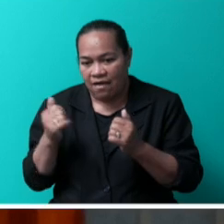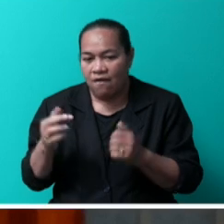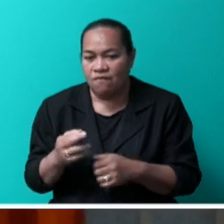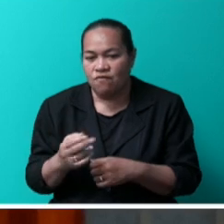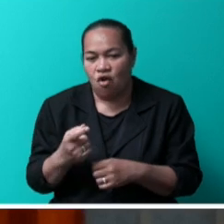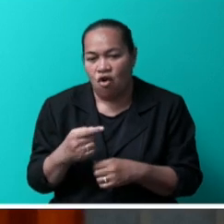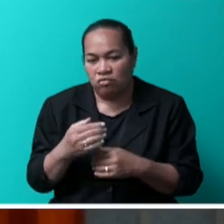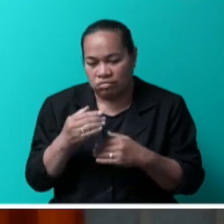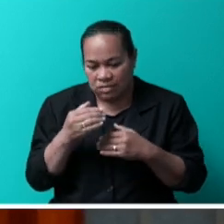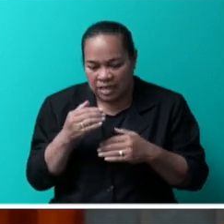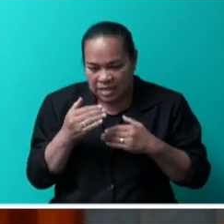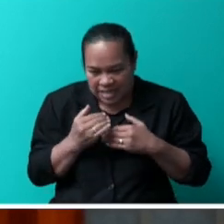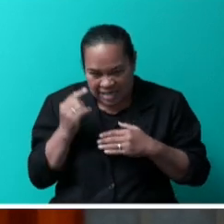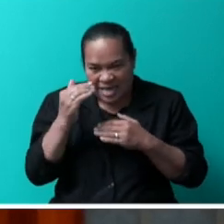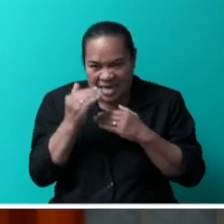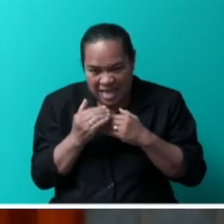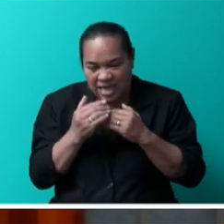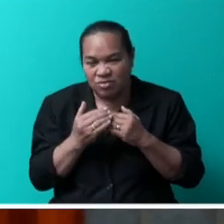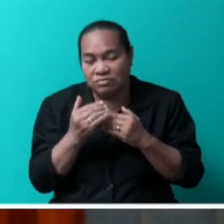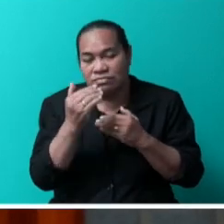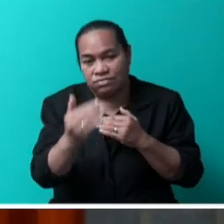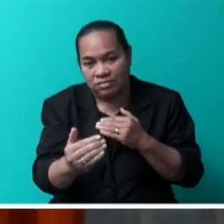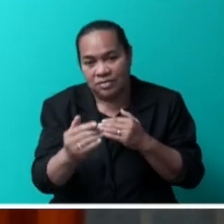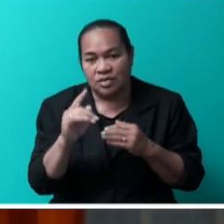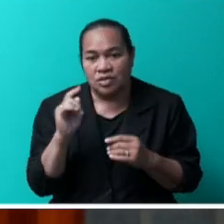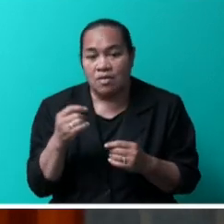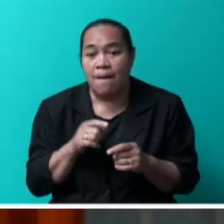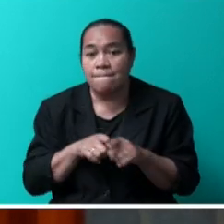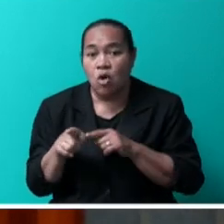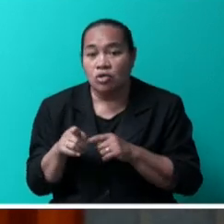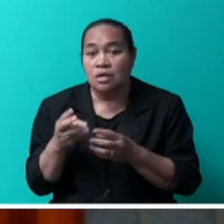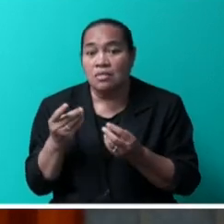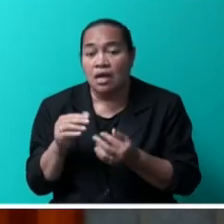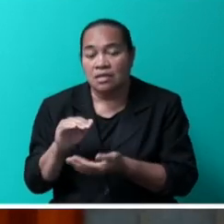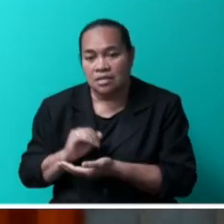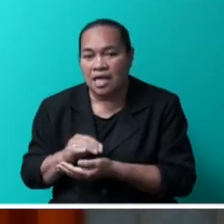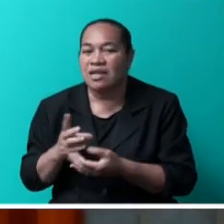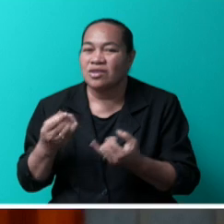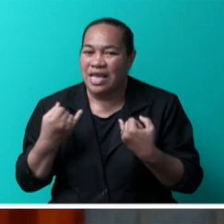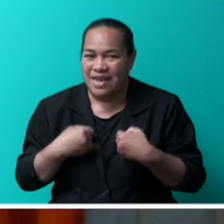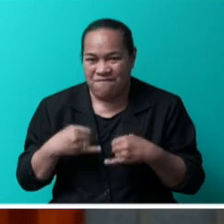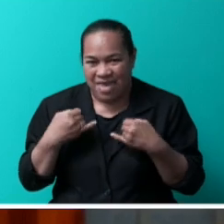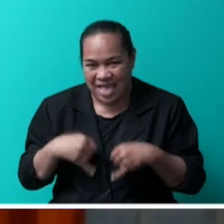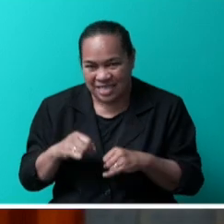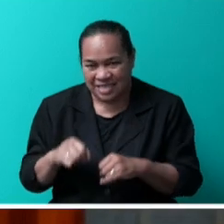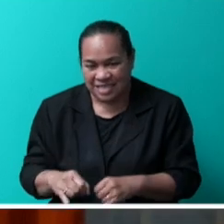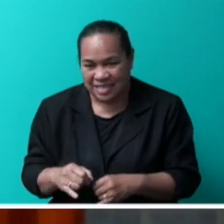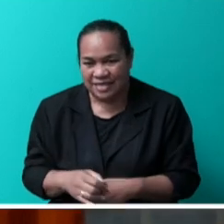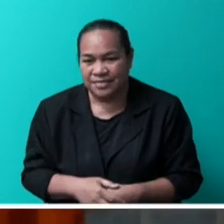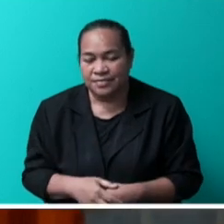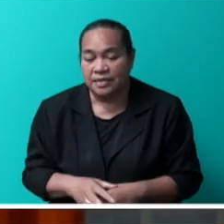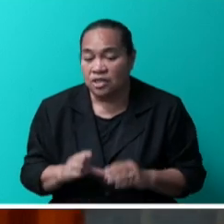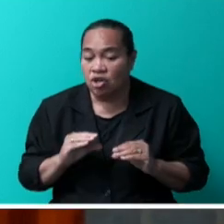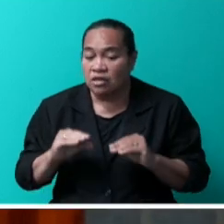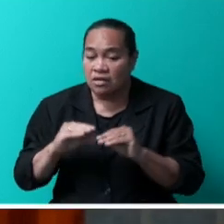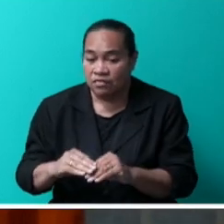to medium term. Most of the reserves are investable reserves, actively invested